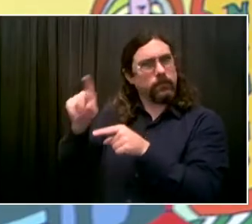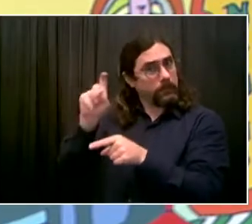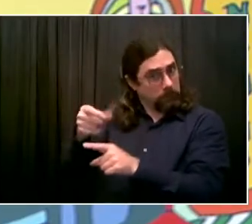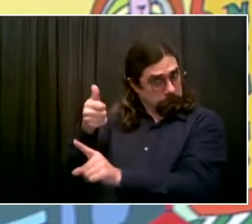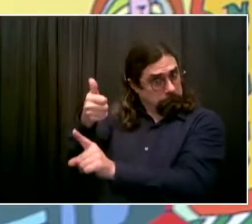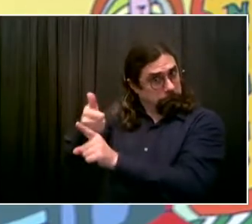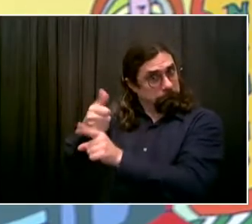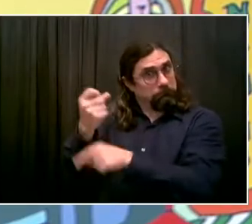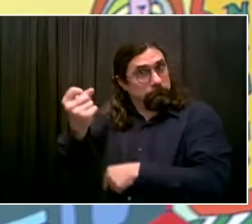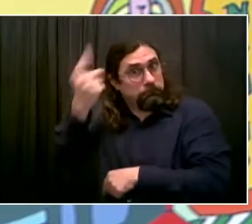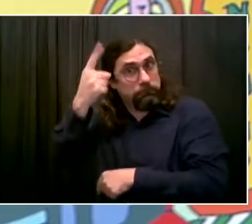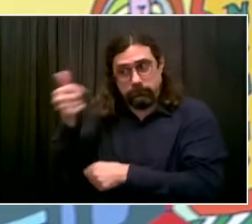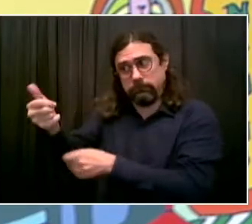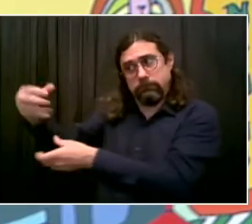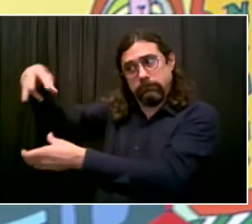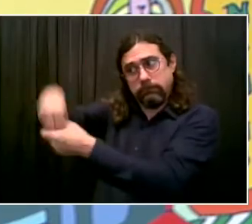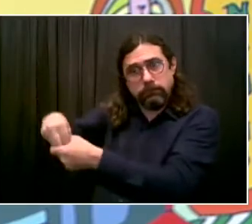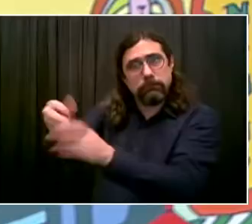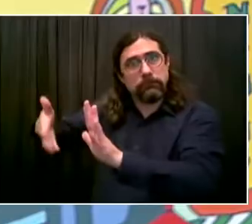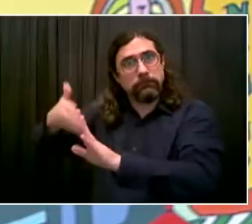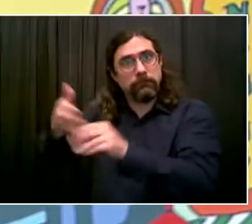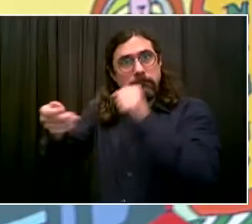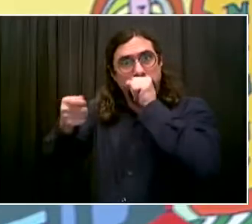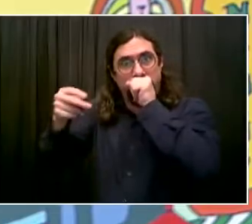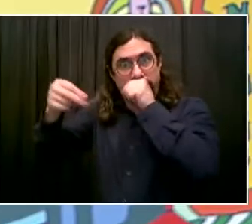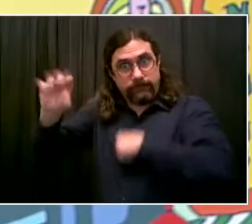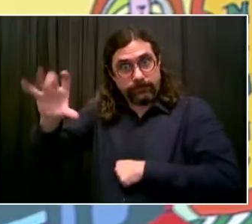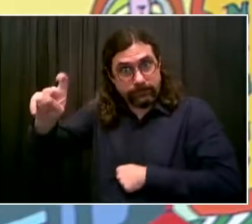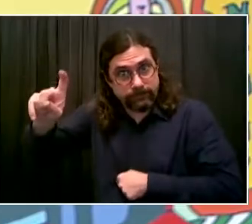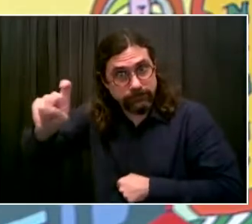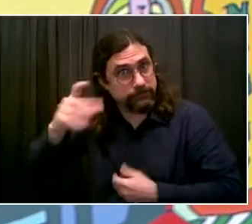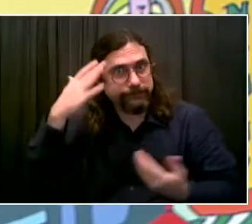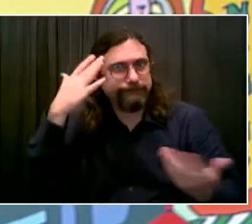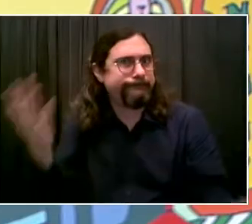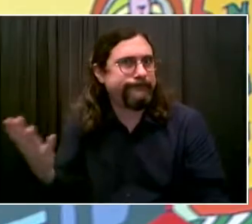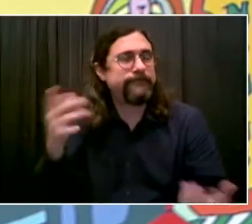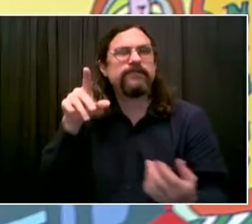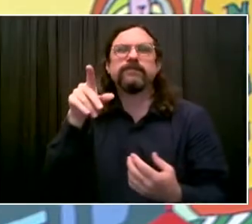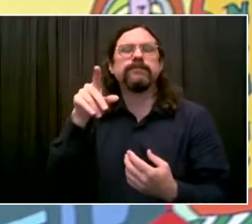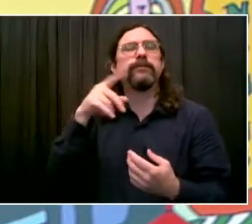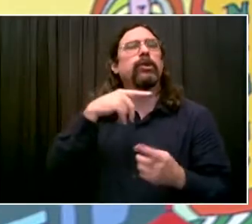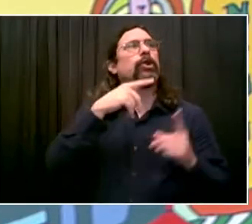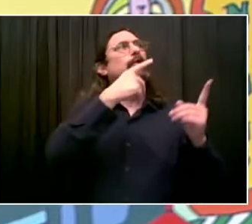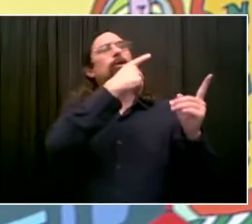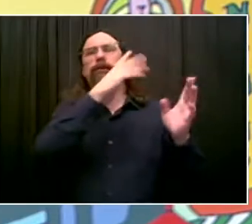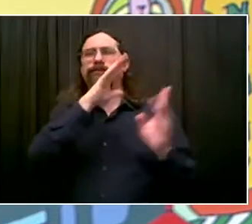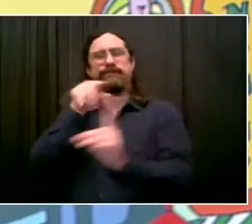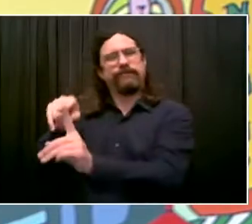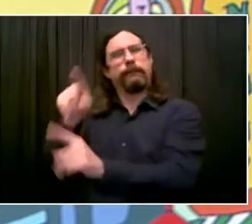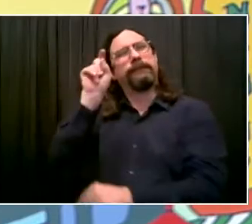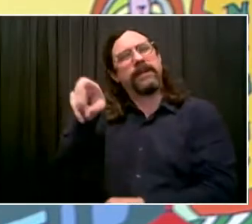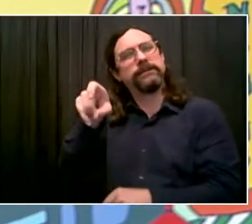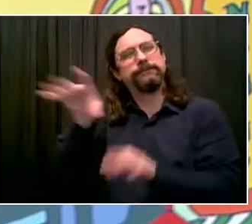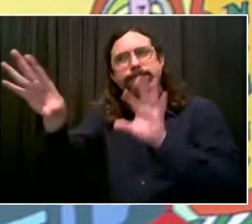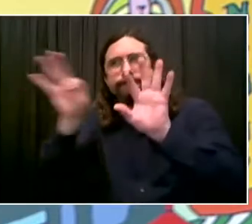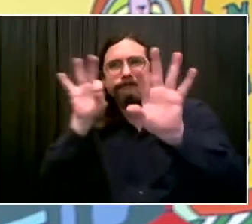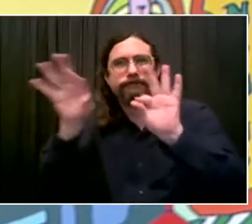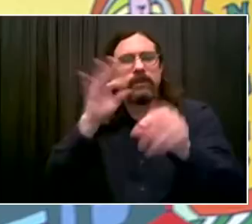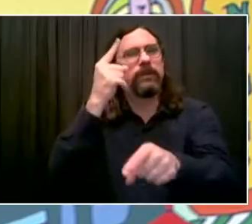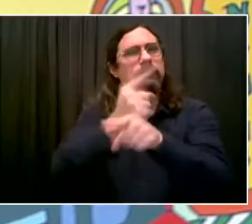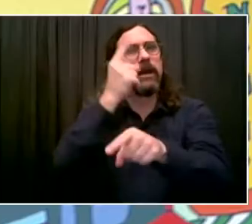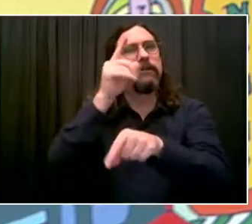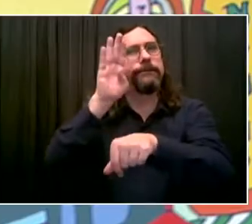important place. Today, we announce a new Chief Procurement Officer for our city, a new director for this